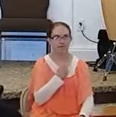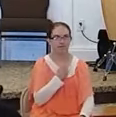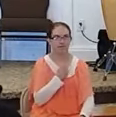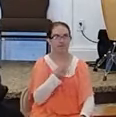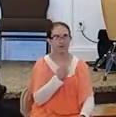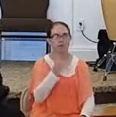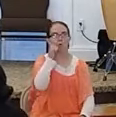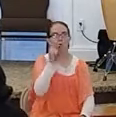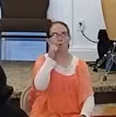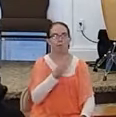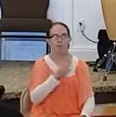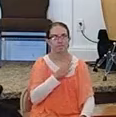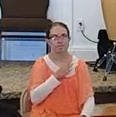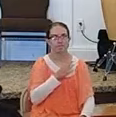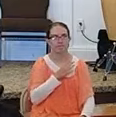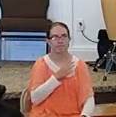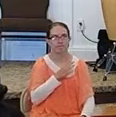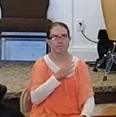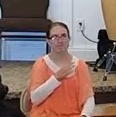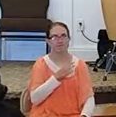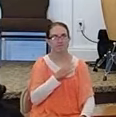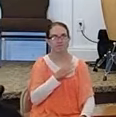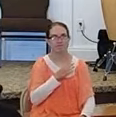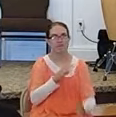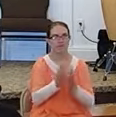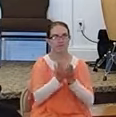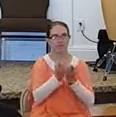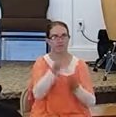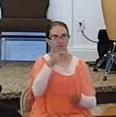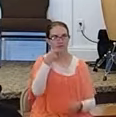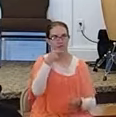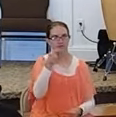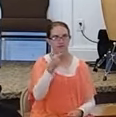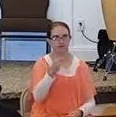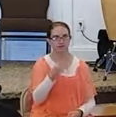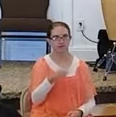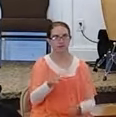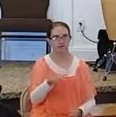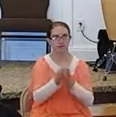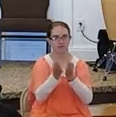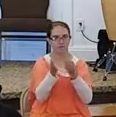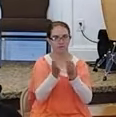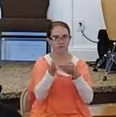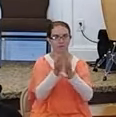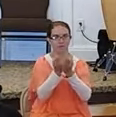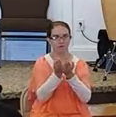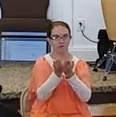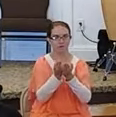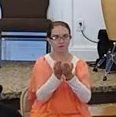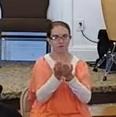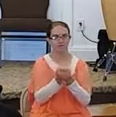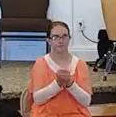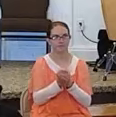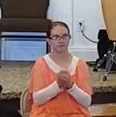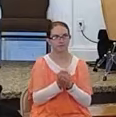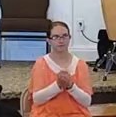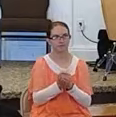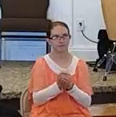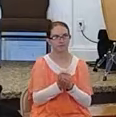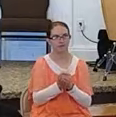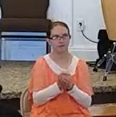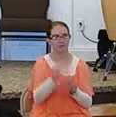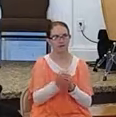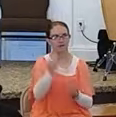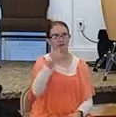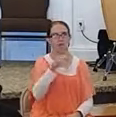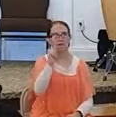this woman, now the Bible said in another particular portion of scripture concerning this, that this little